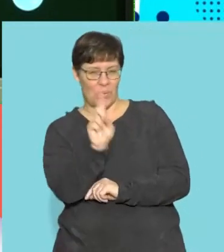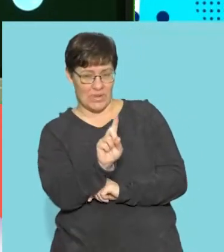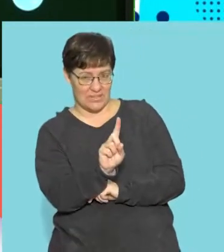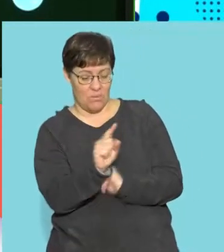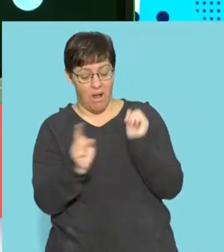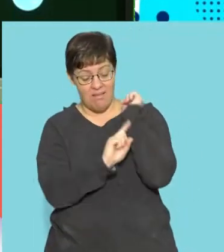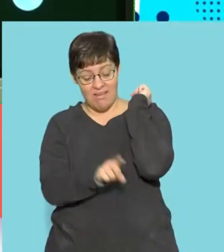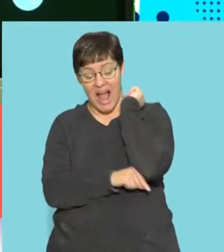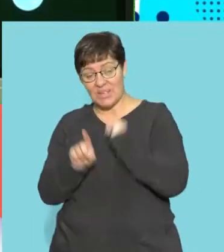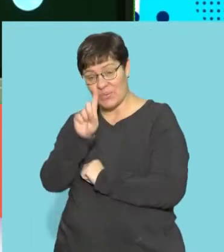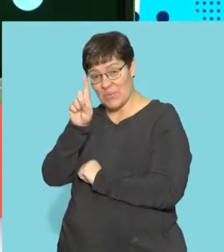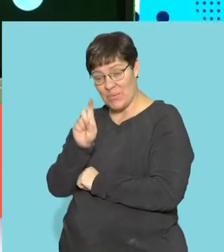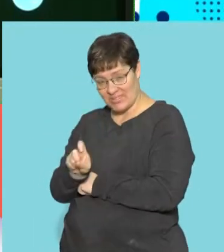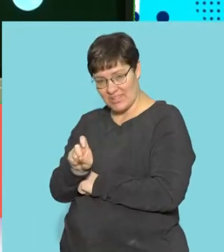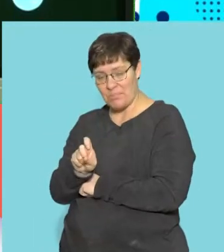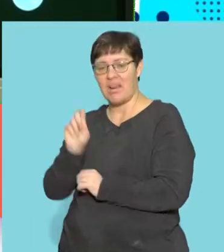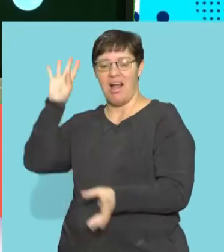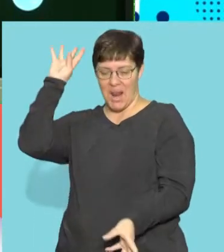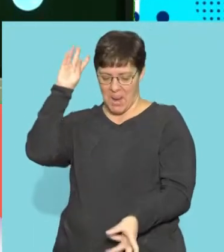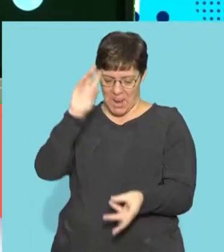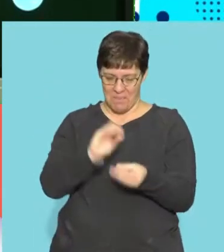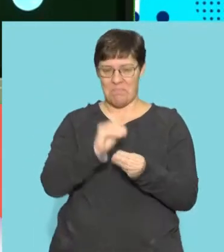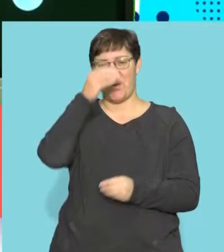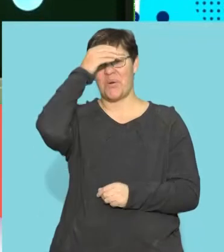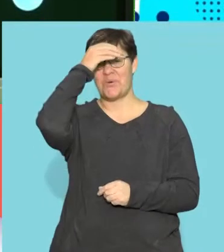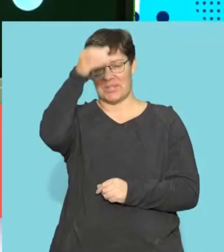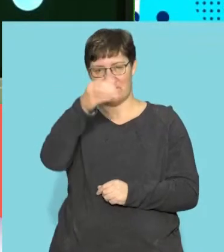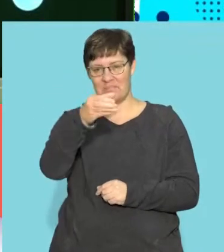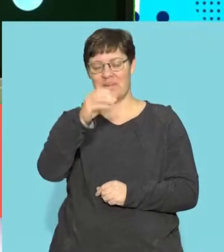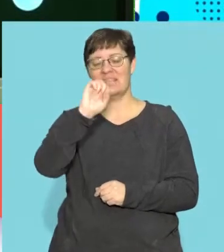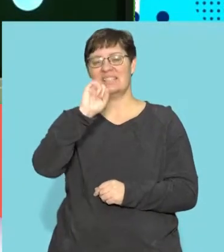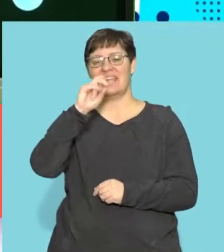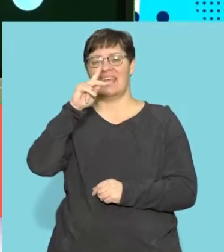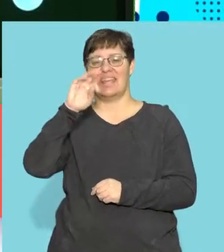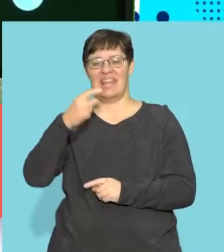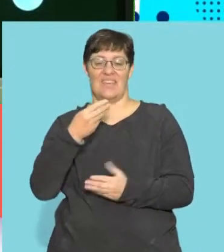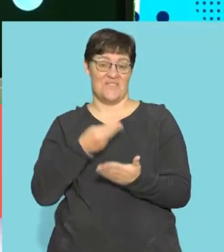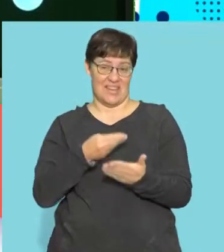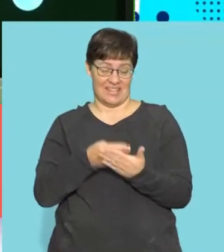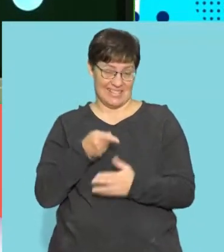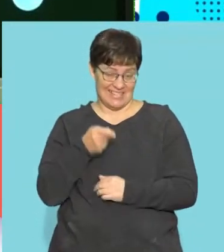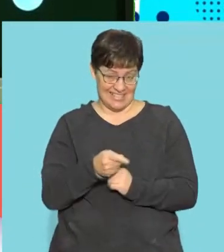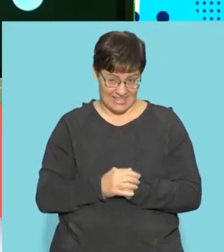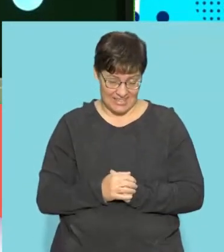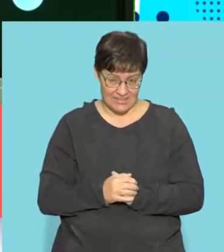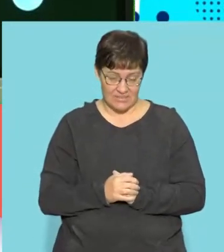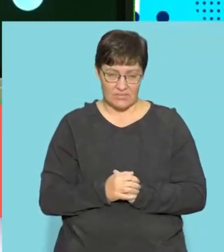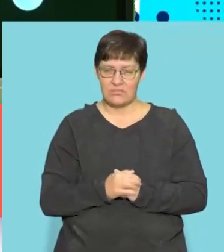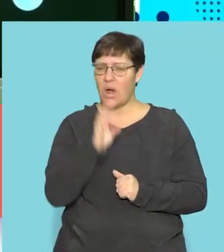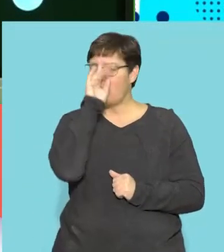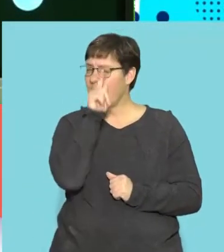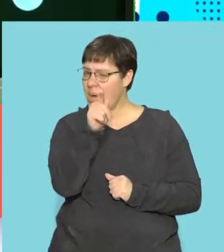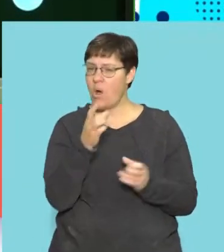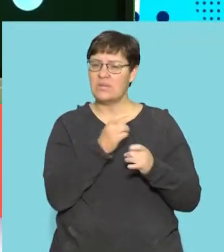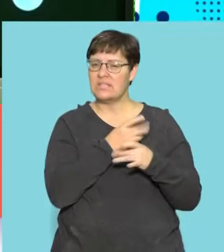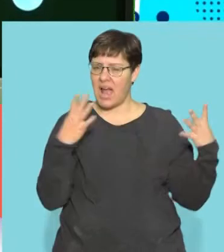last question is what sums up the concept of a sinking fund. Now remember, we